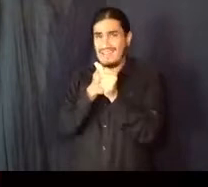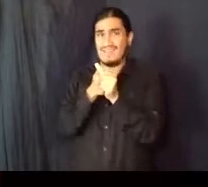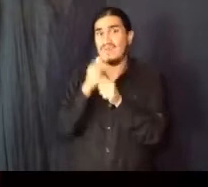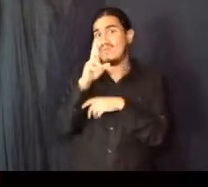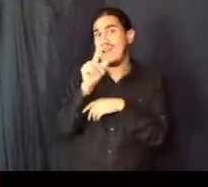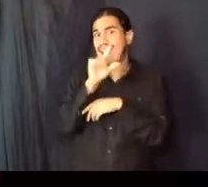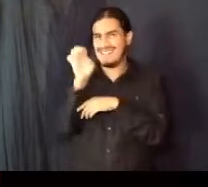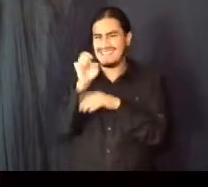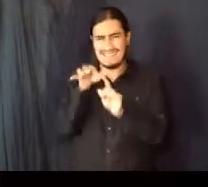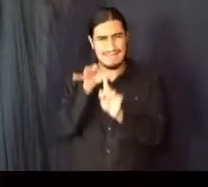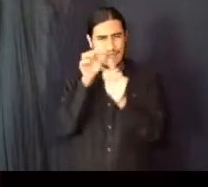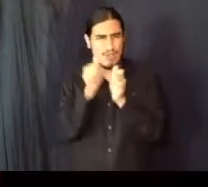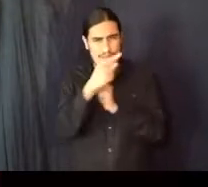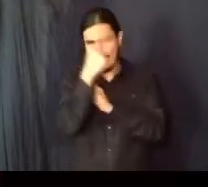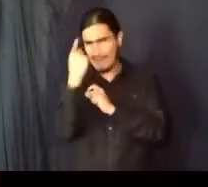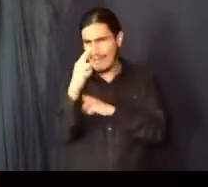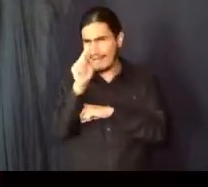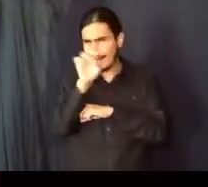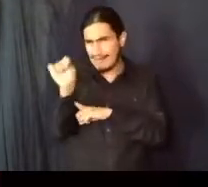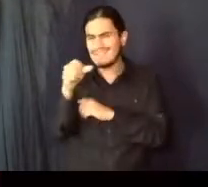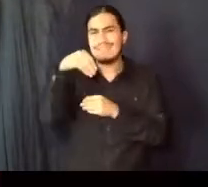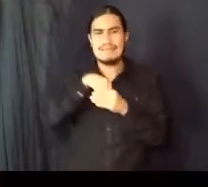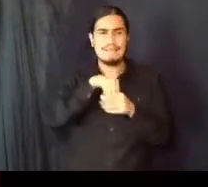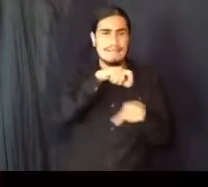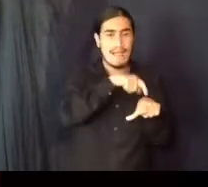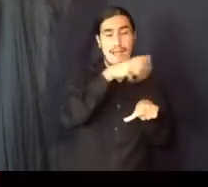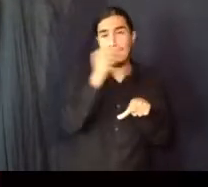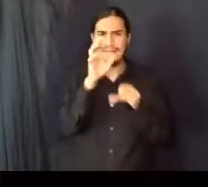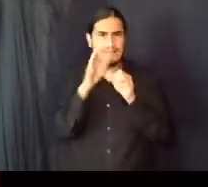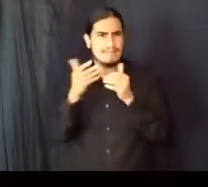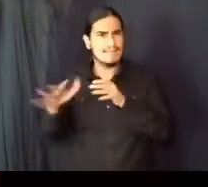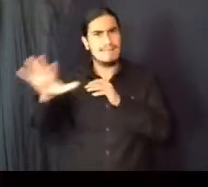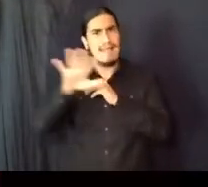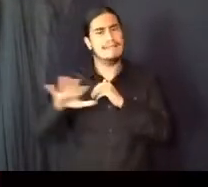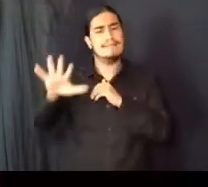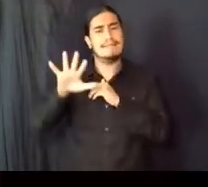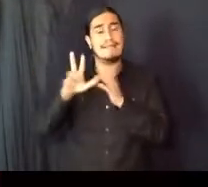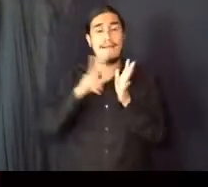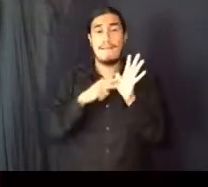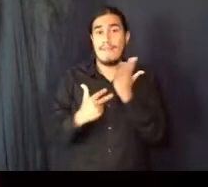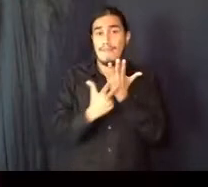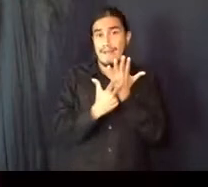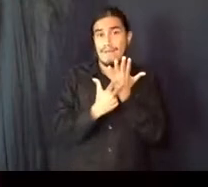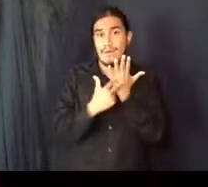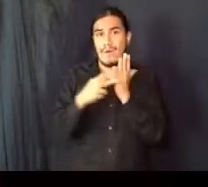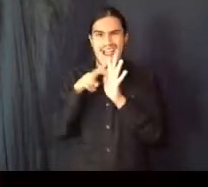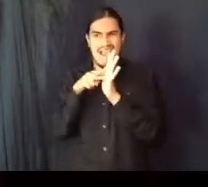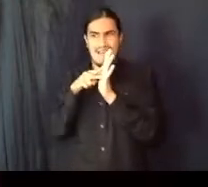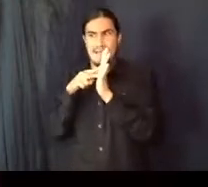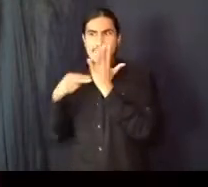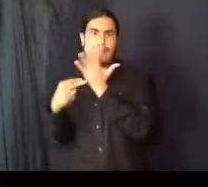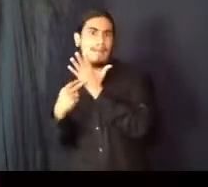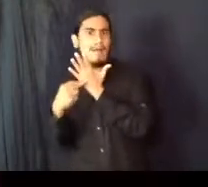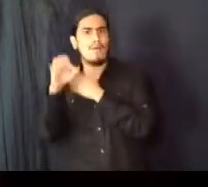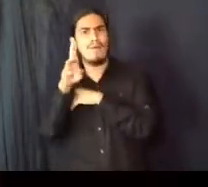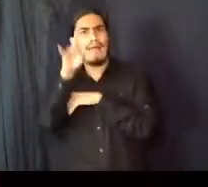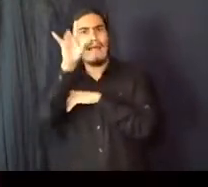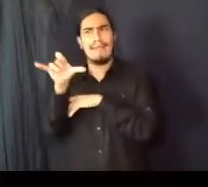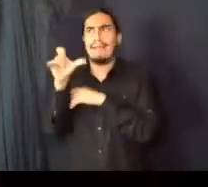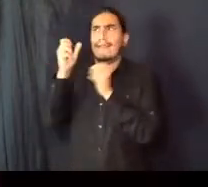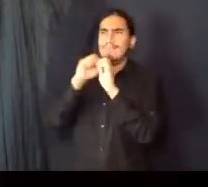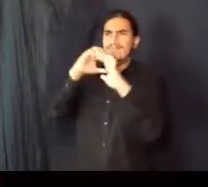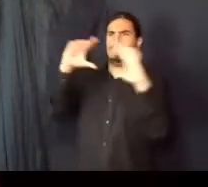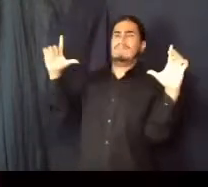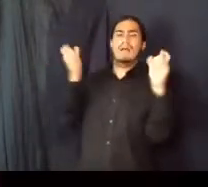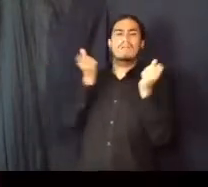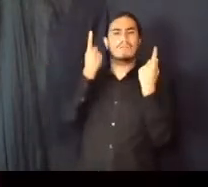through time and space. The metaphor and materiality of unbreathing haunts Black